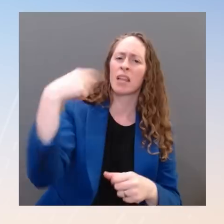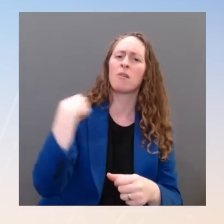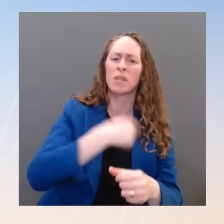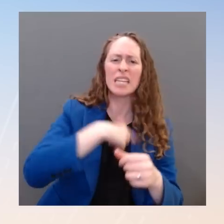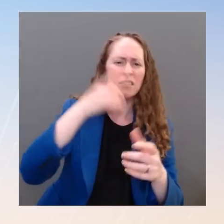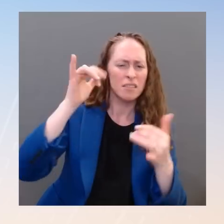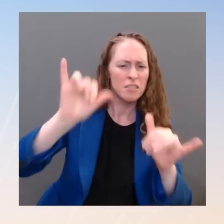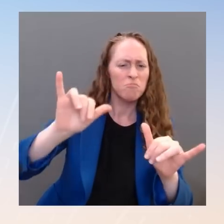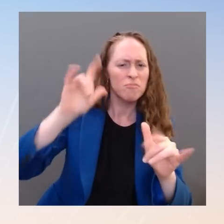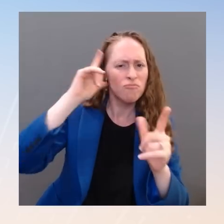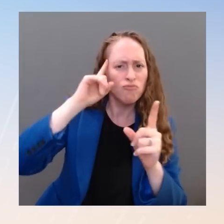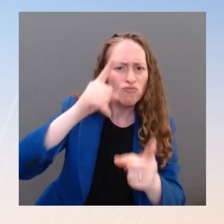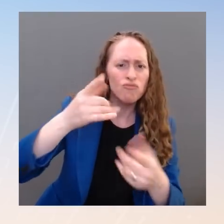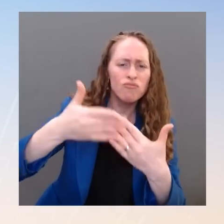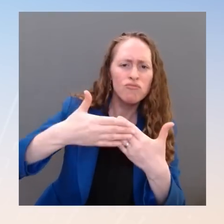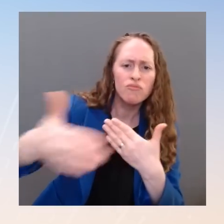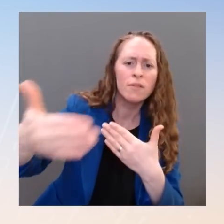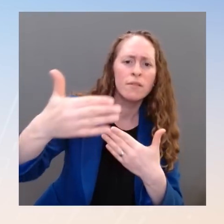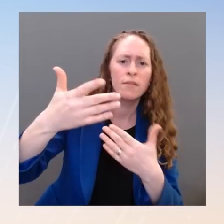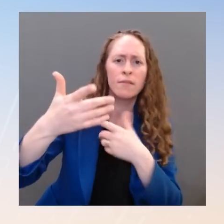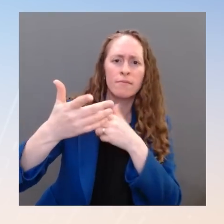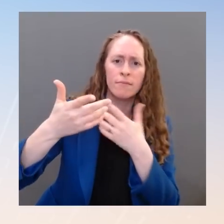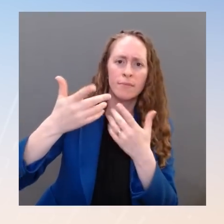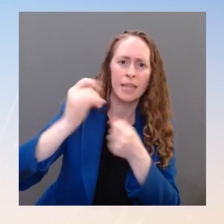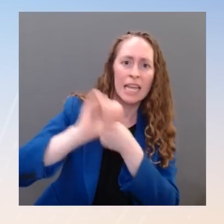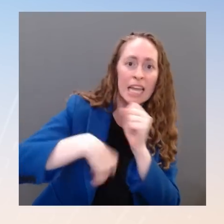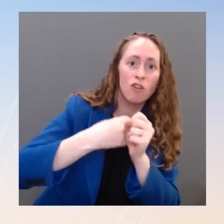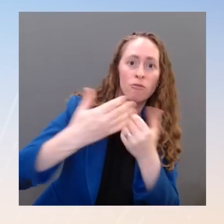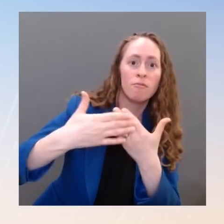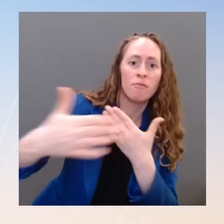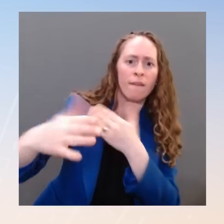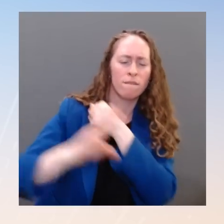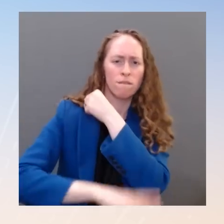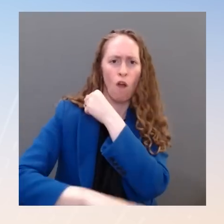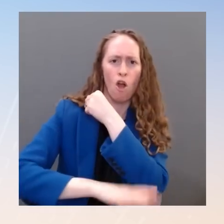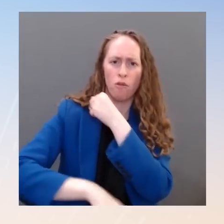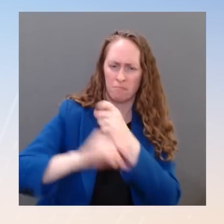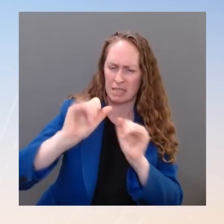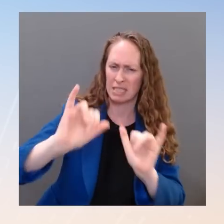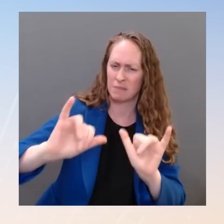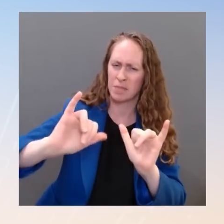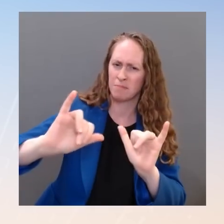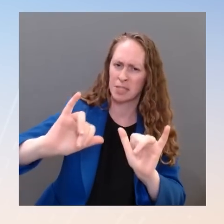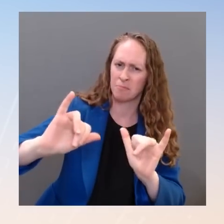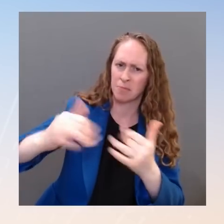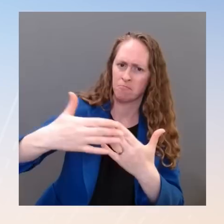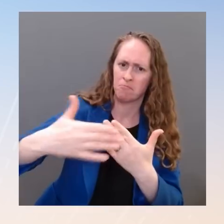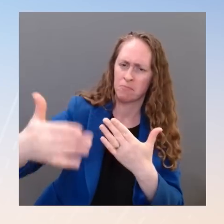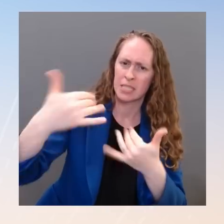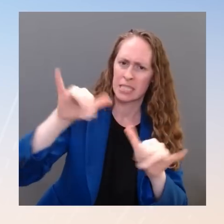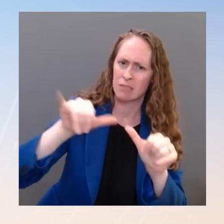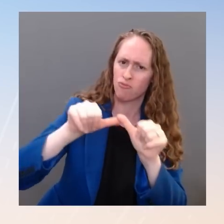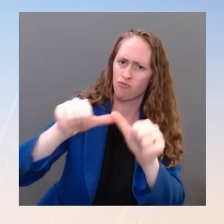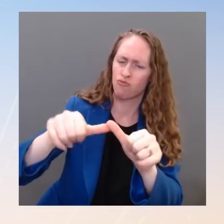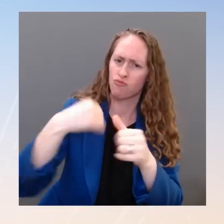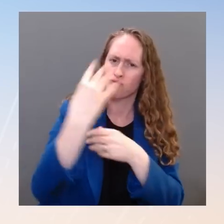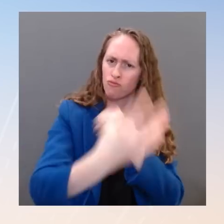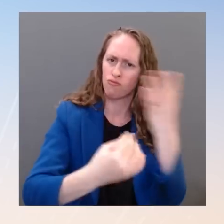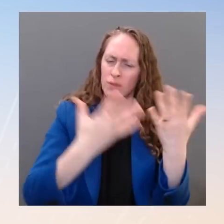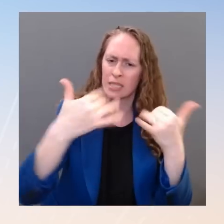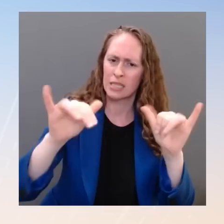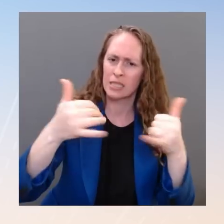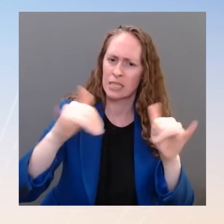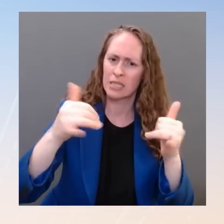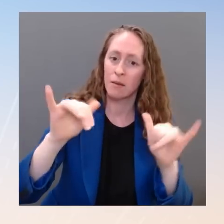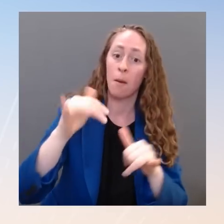for planning purposes. But it doesn't mean that the funding would be delivered tomorrow, obviously. We have to get it through and move it through Congress, and